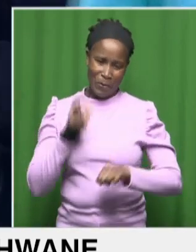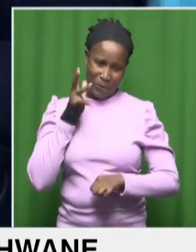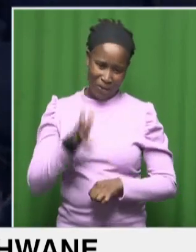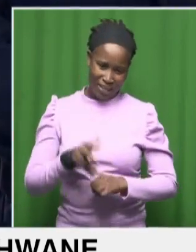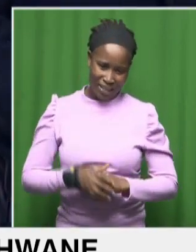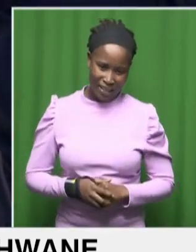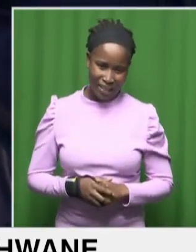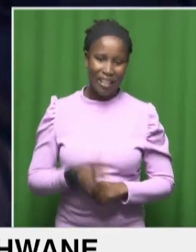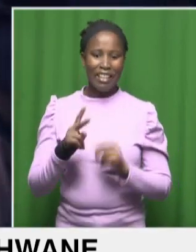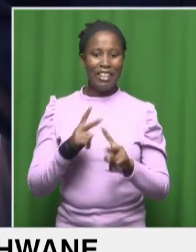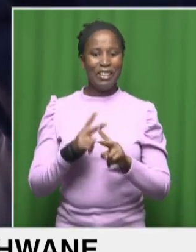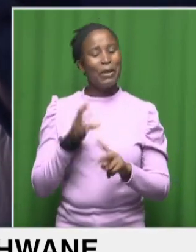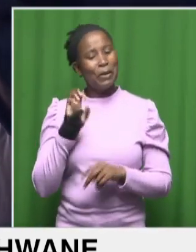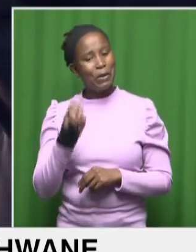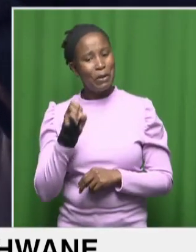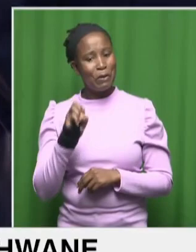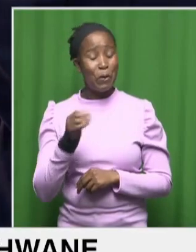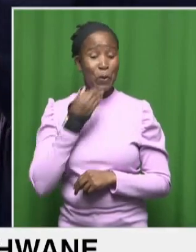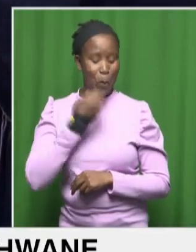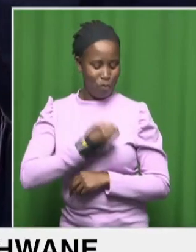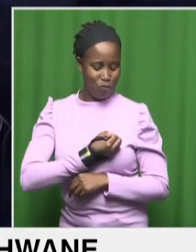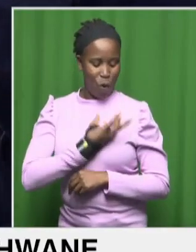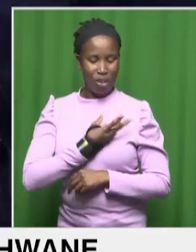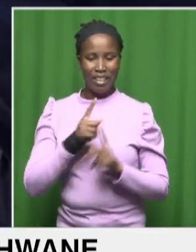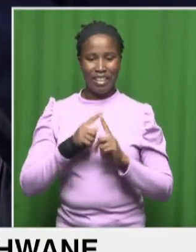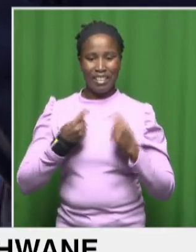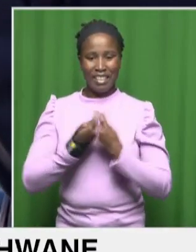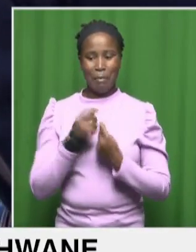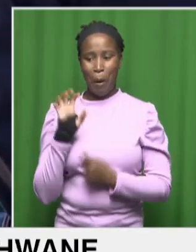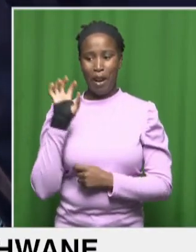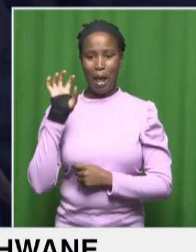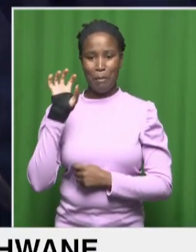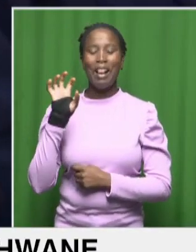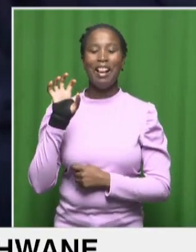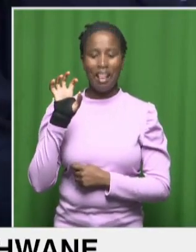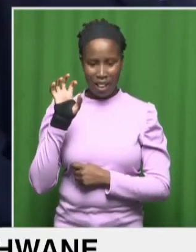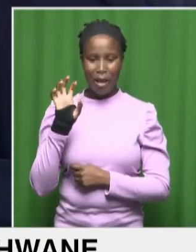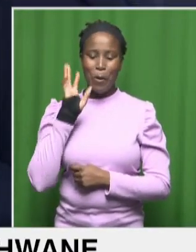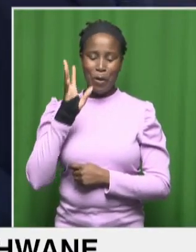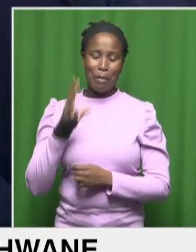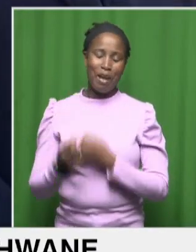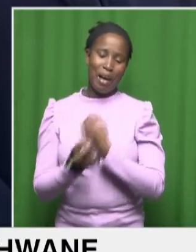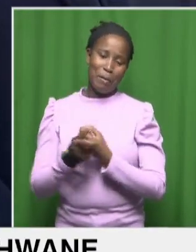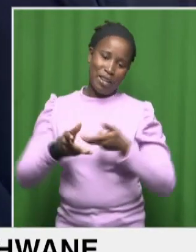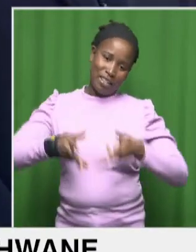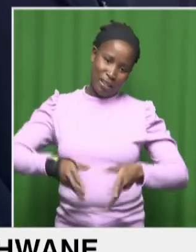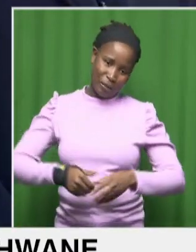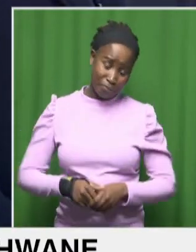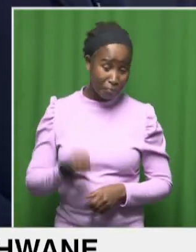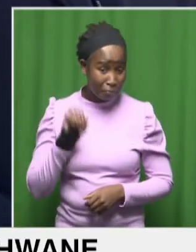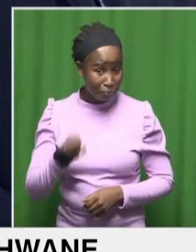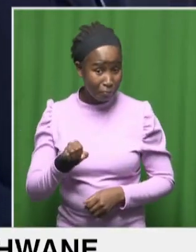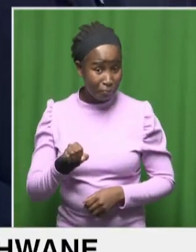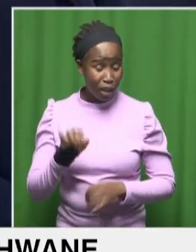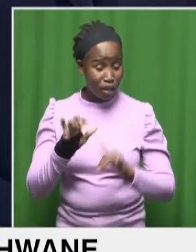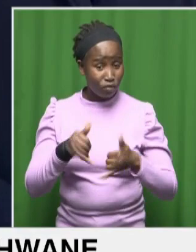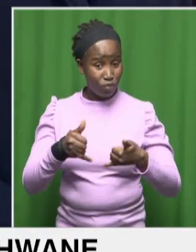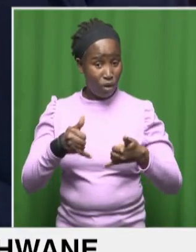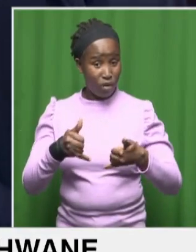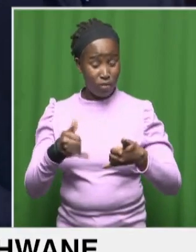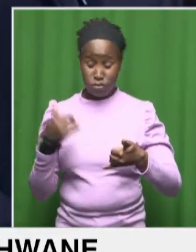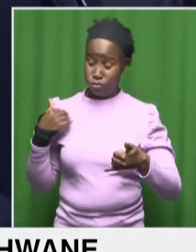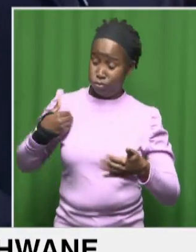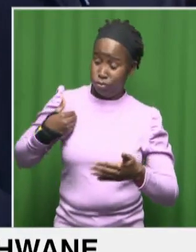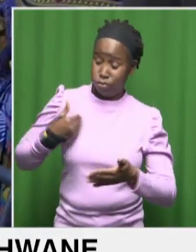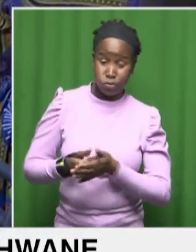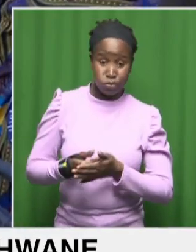Spar Proteas, of course, will be vying for this beauty right here. So this particular trophy has been in the country for a while